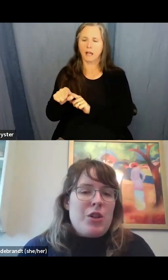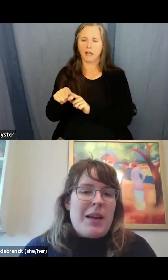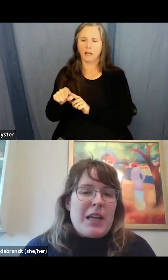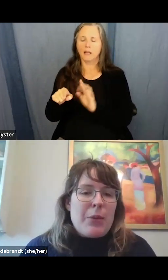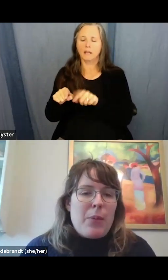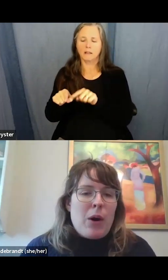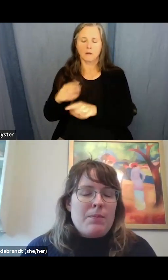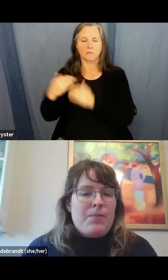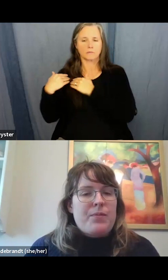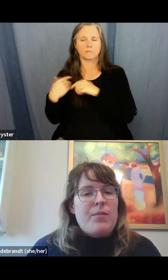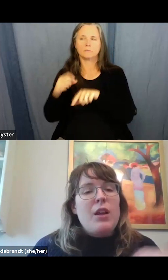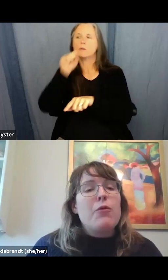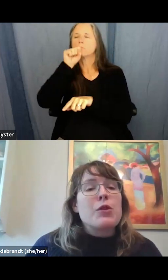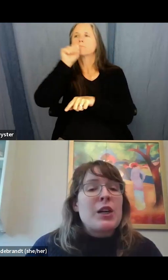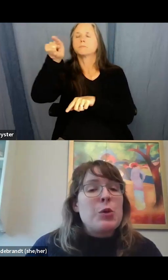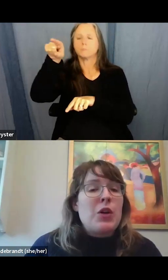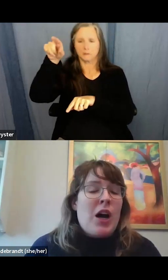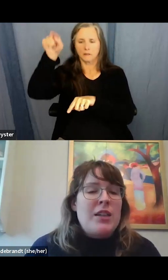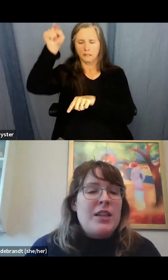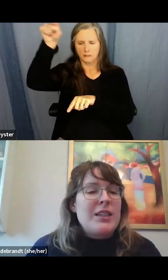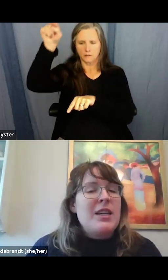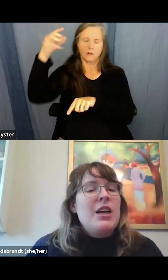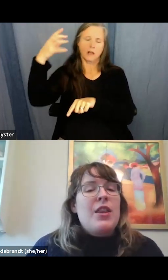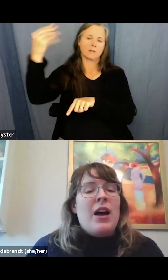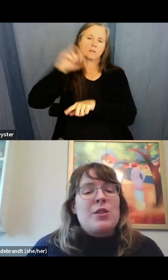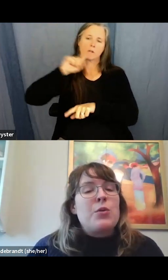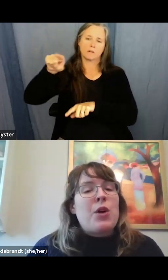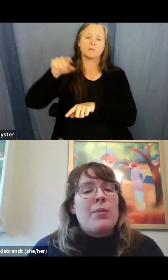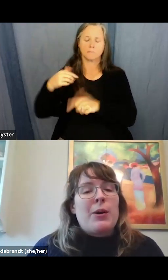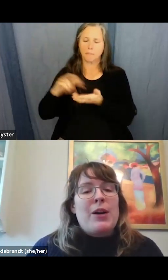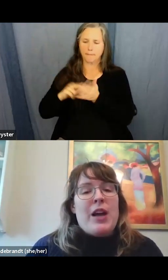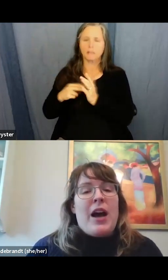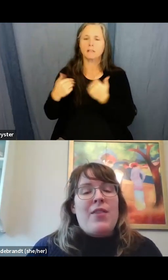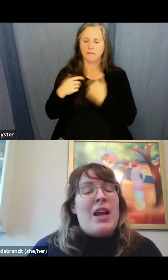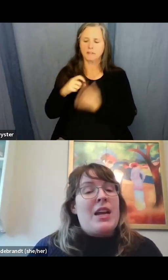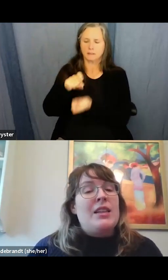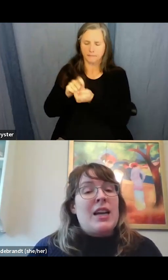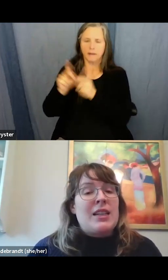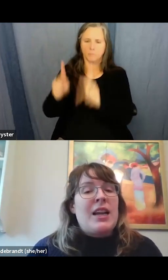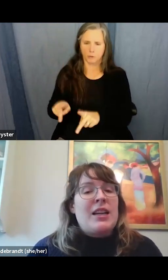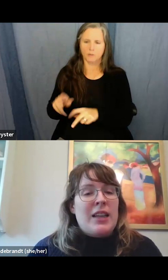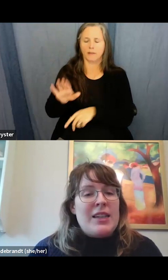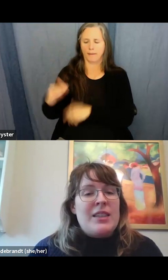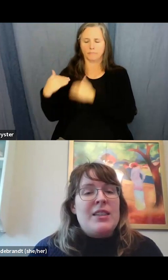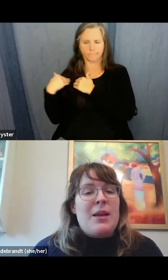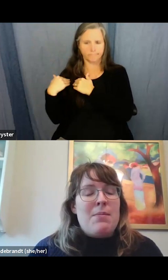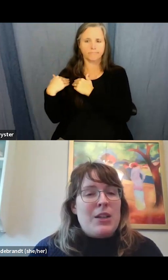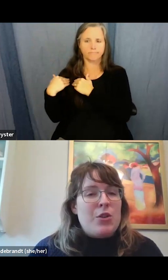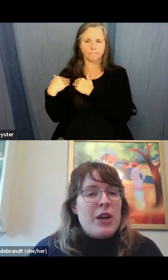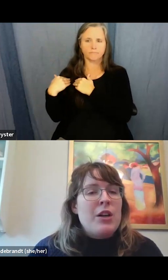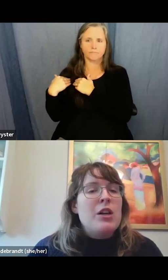in addition to making a report. For sexual conduct, schools are required to have a designated